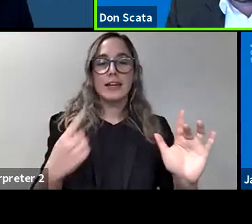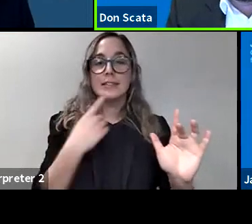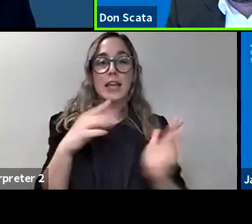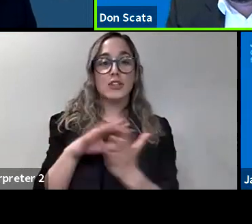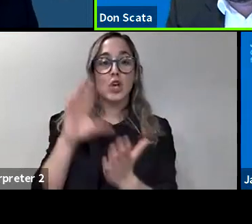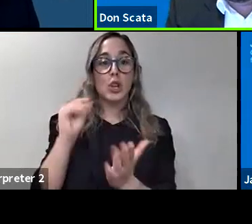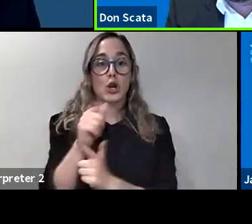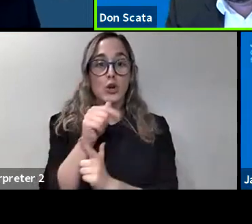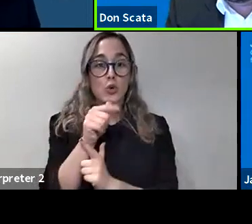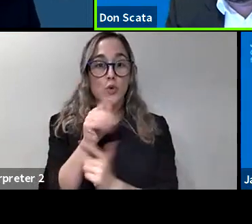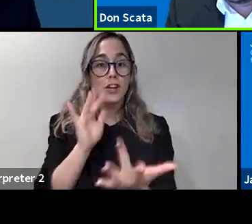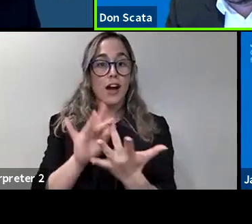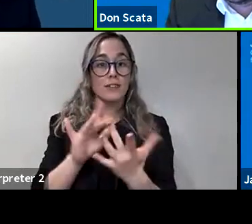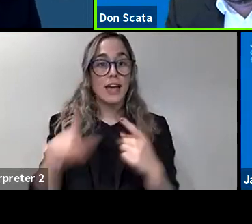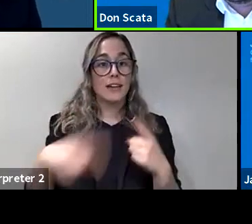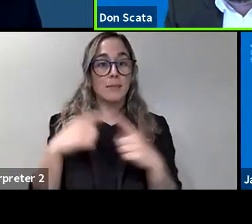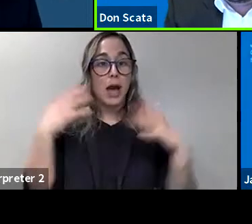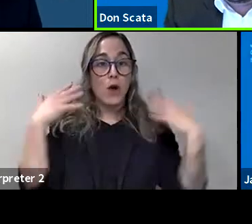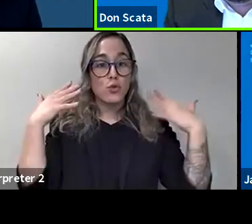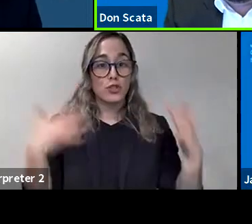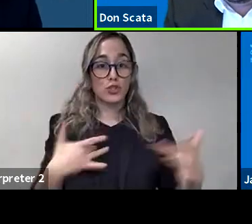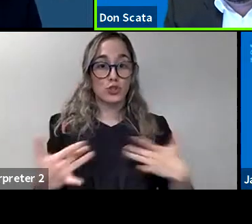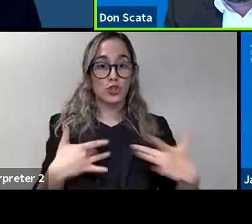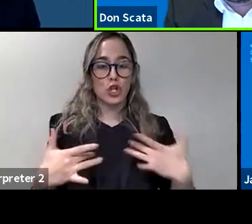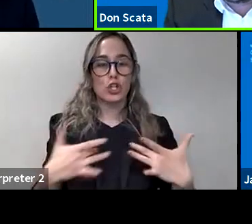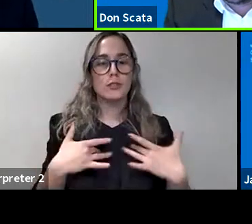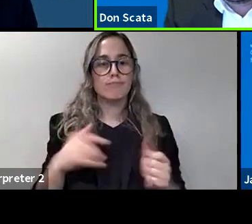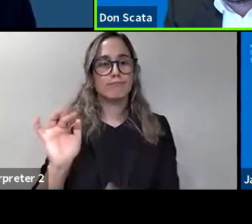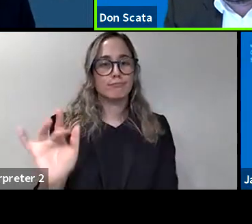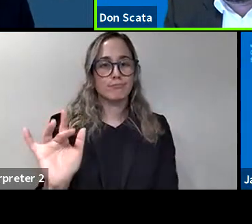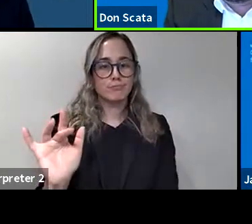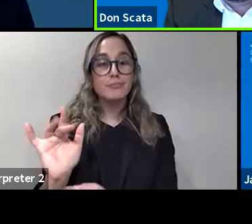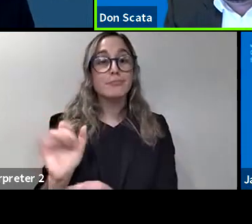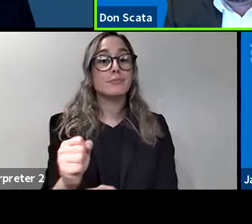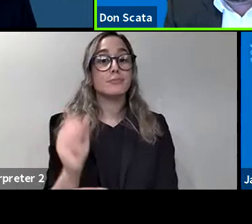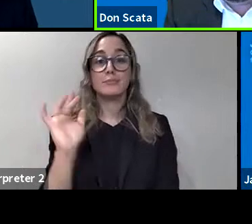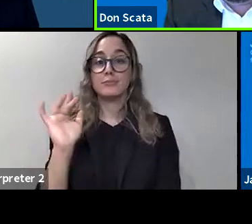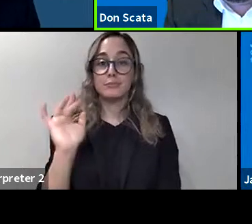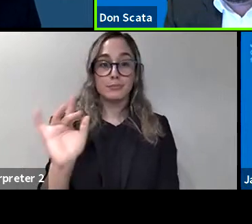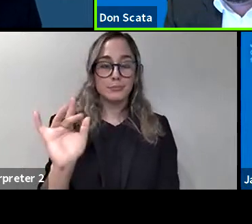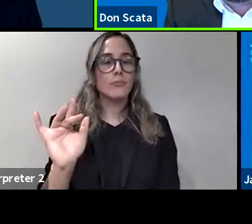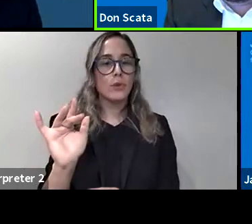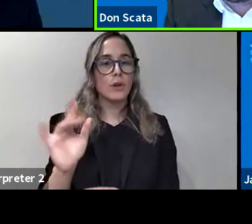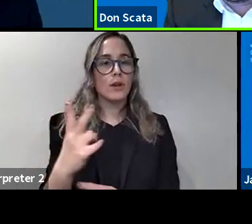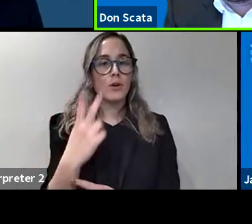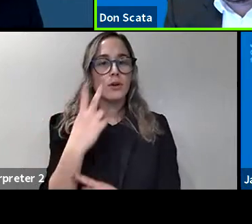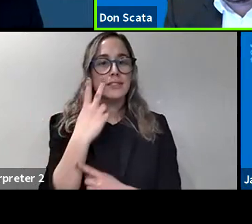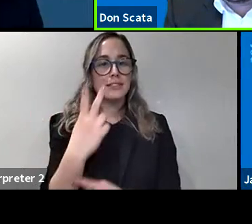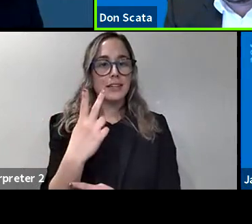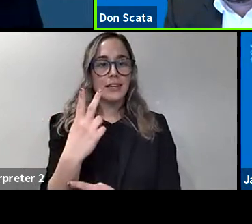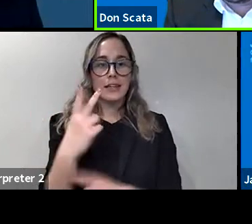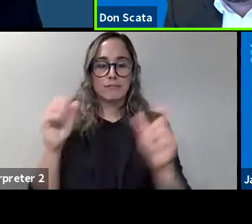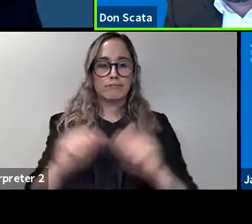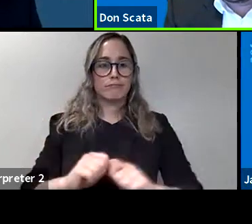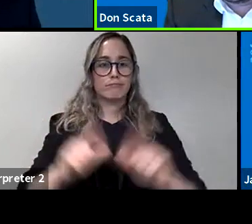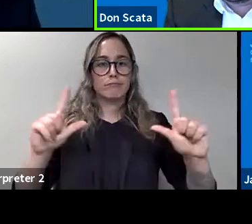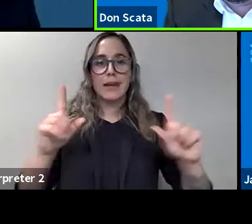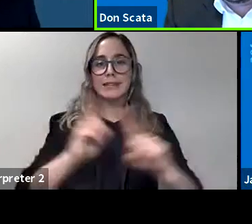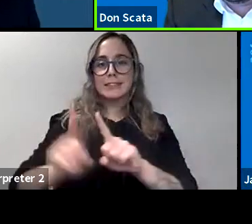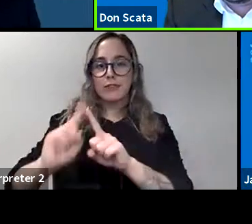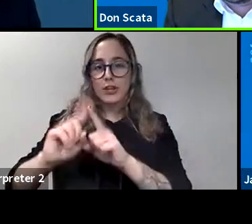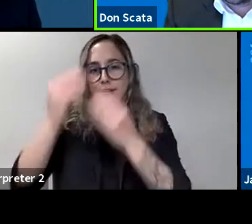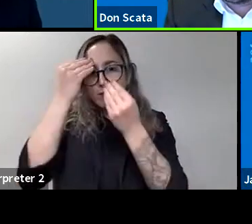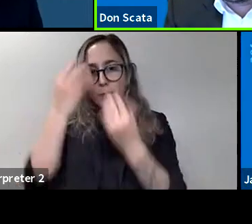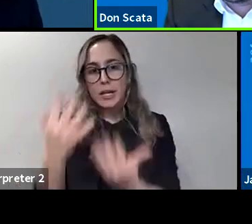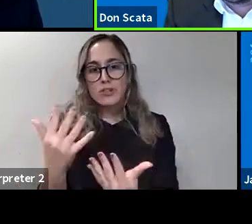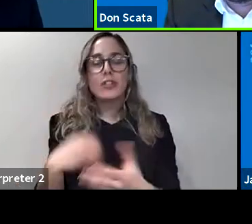to contact about noise concerns." When one clicks that link, they'll see a series of different information,